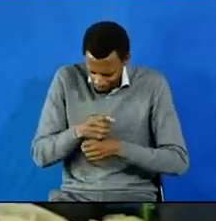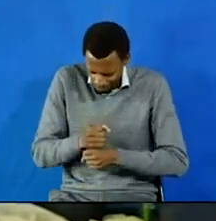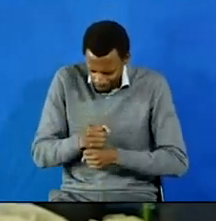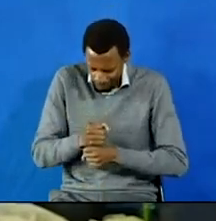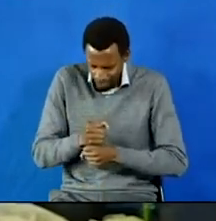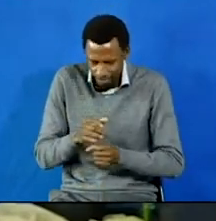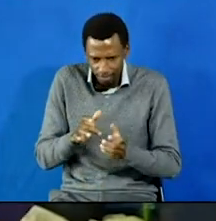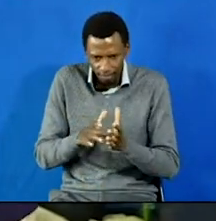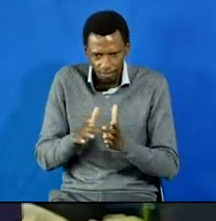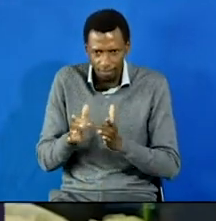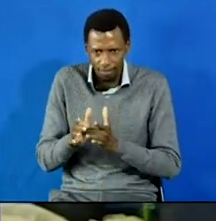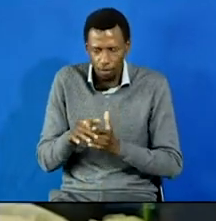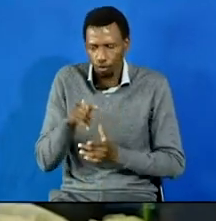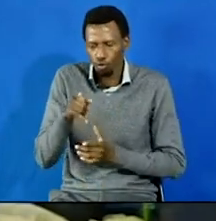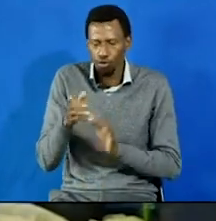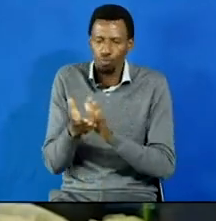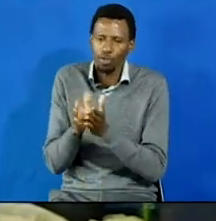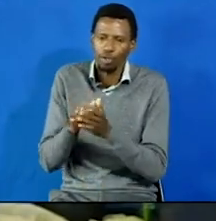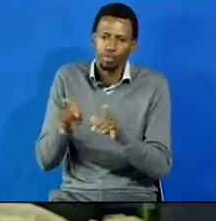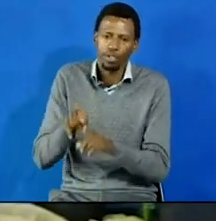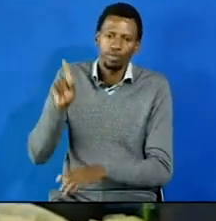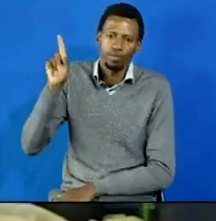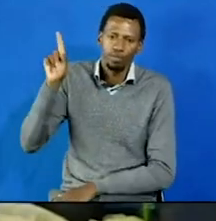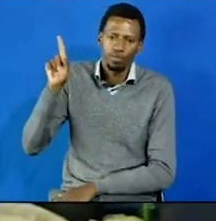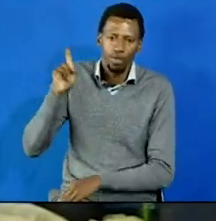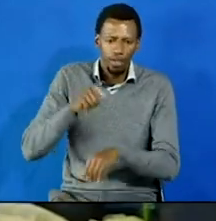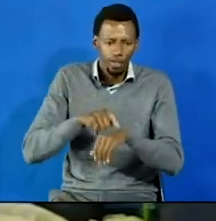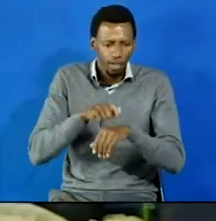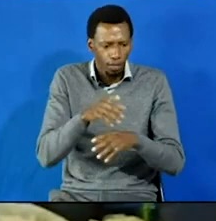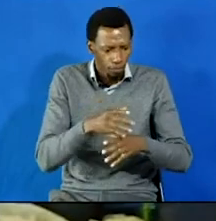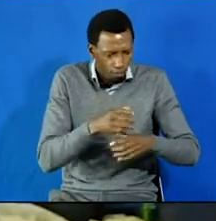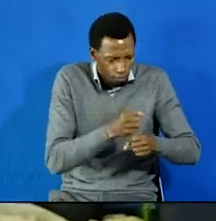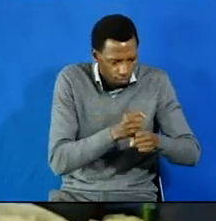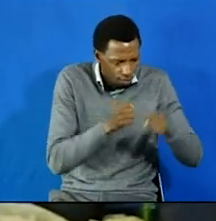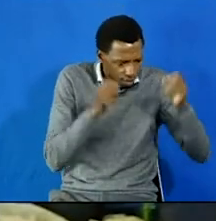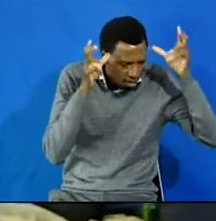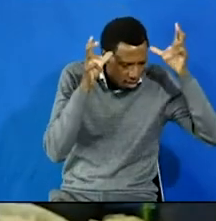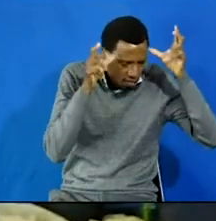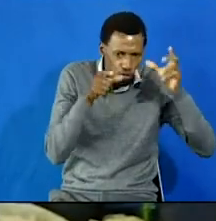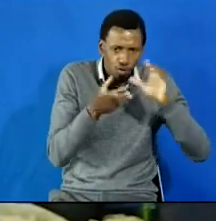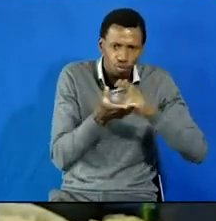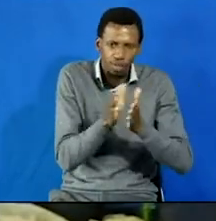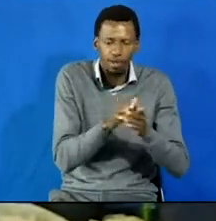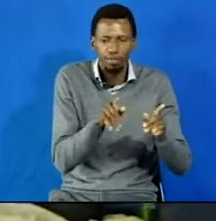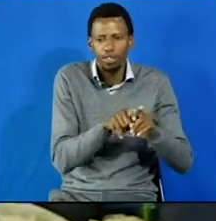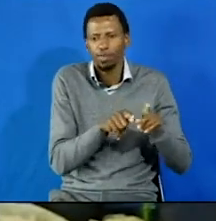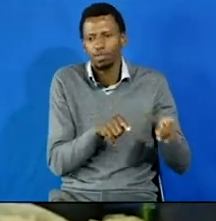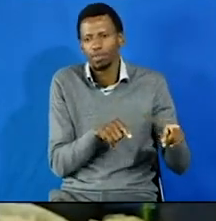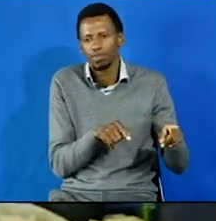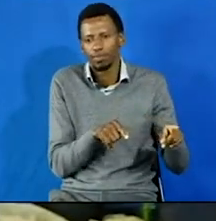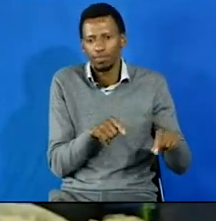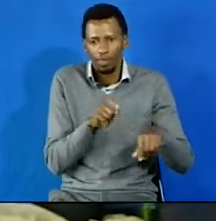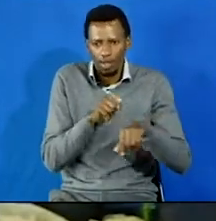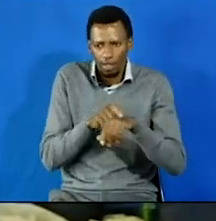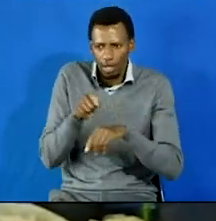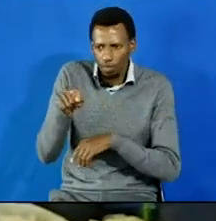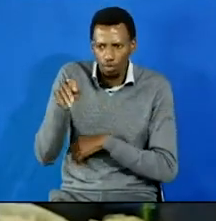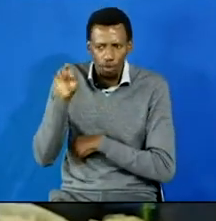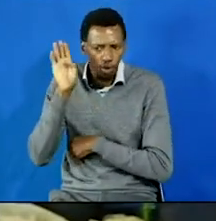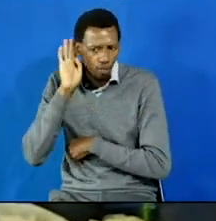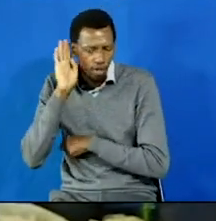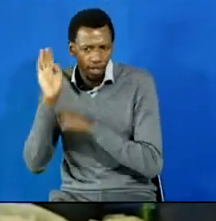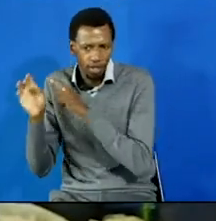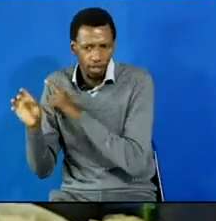you become like him. When you behold Satan, you become like him. When you obey the Lord,